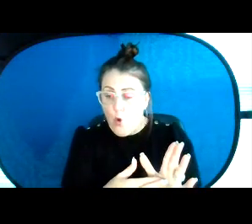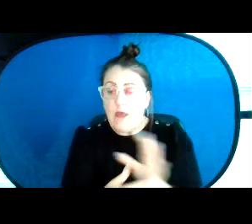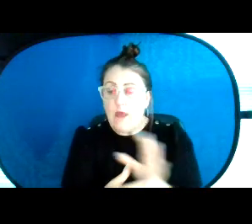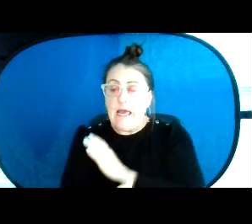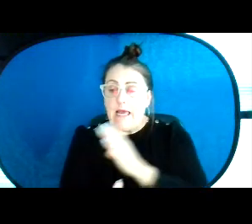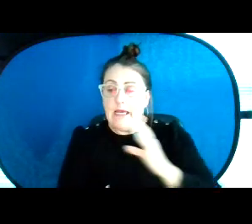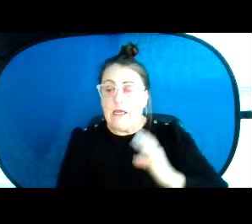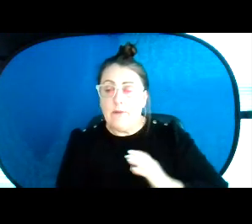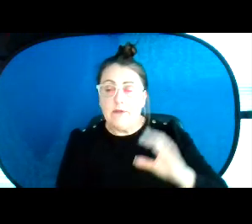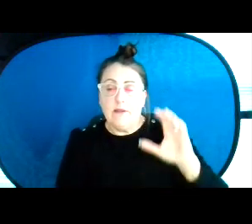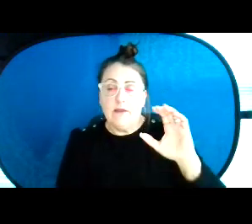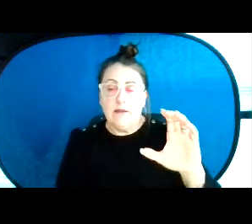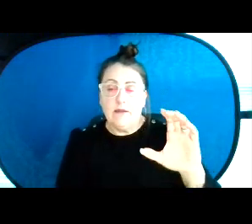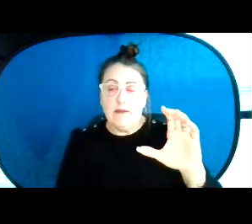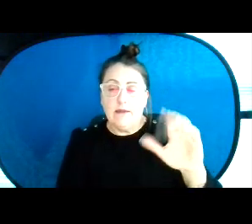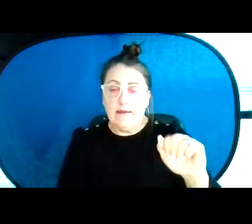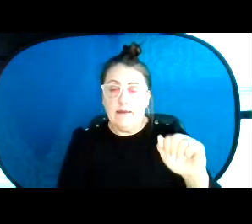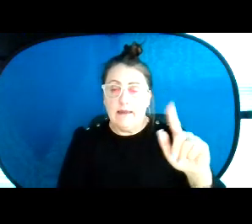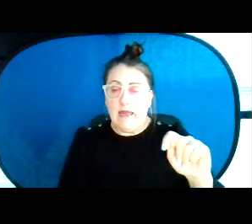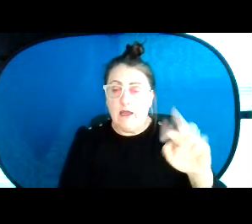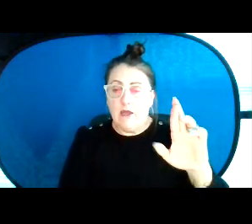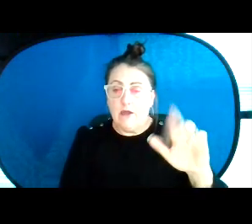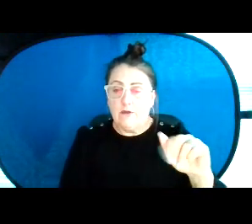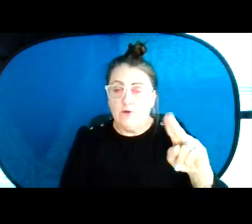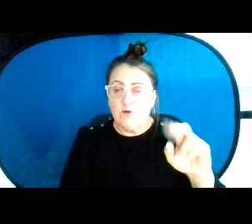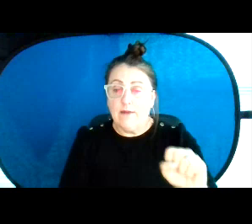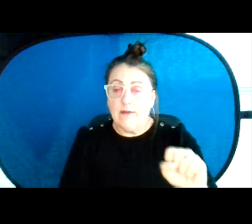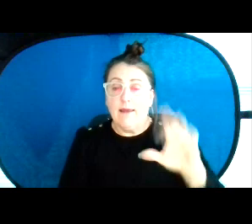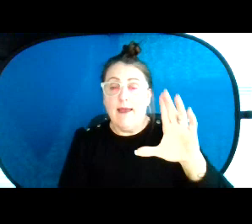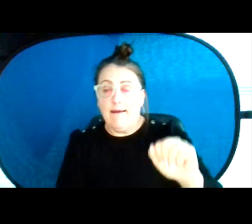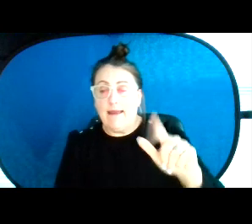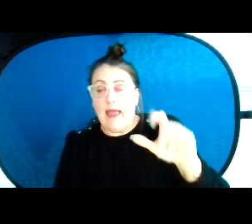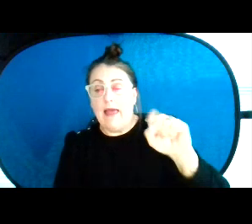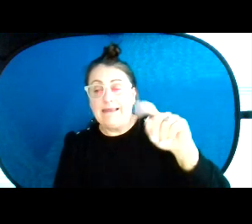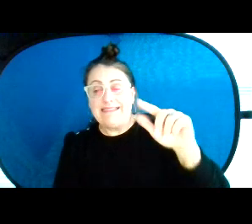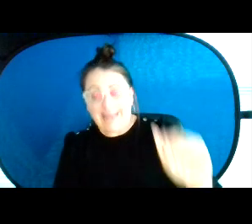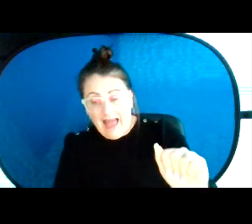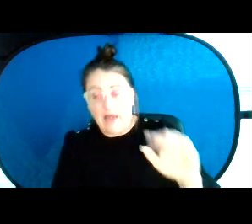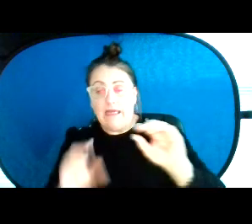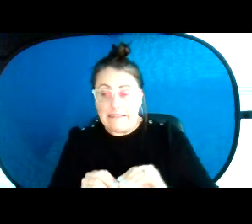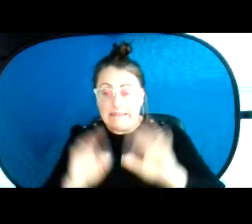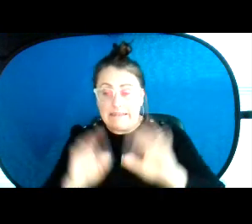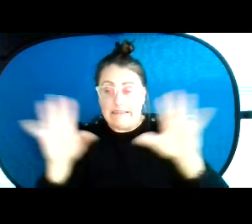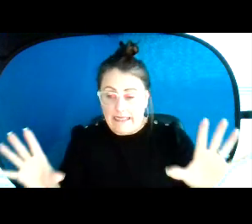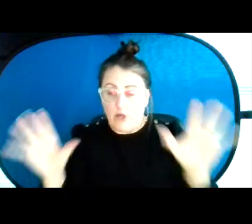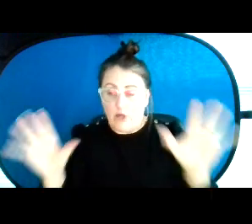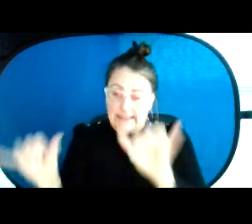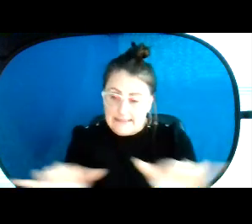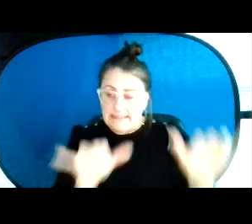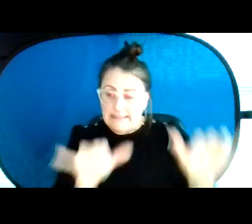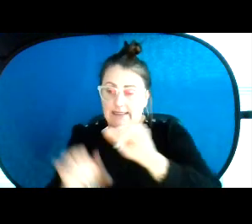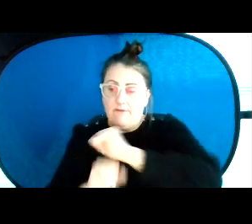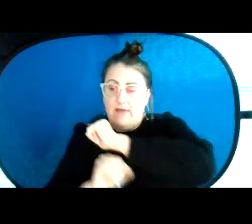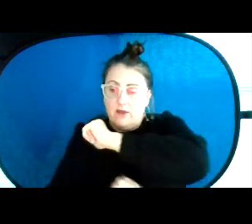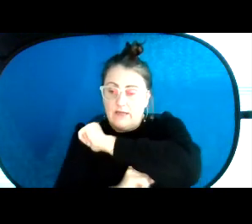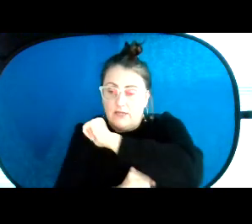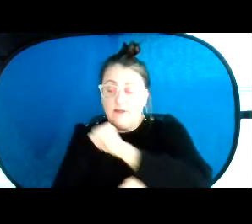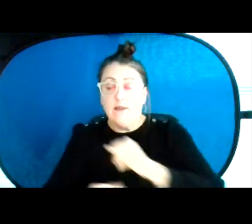and CalSTA, ensuring that our work moves forward with a clear and consistent foundation. That concludes